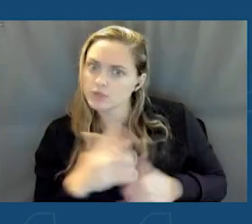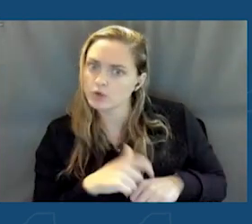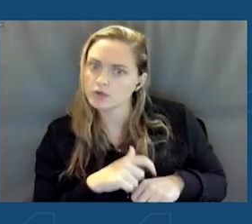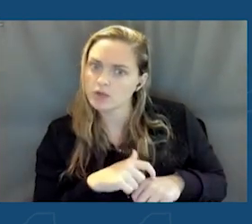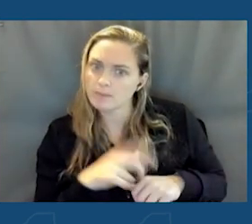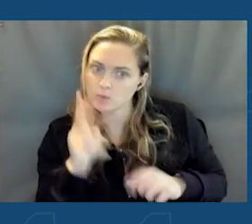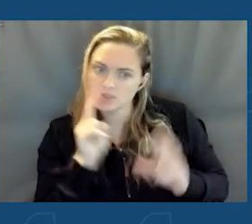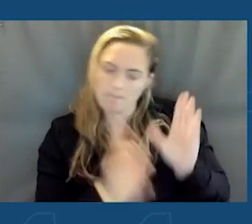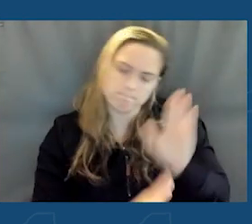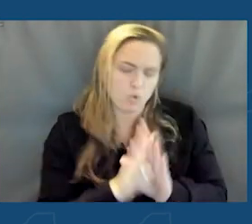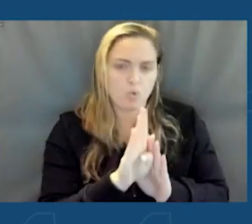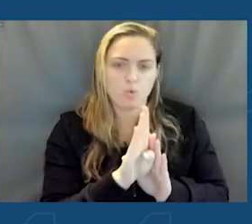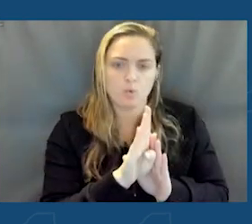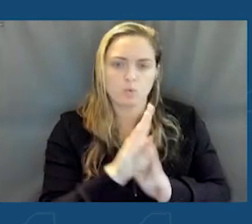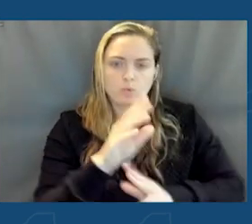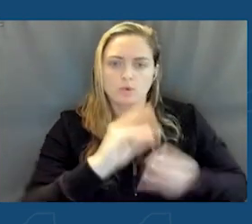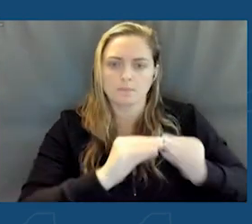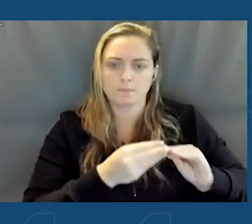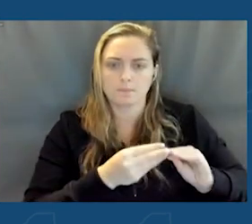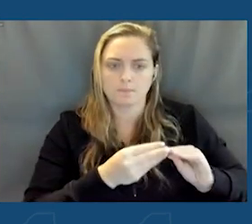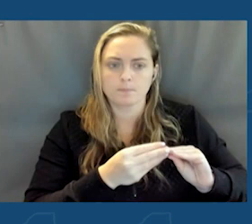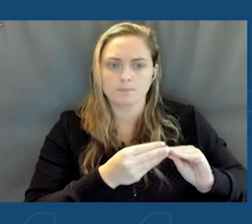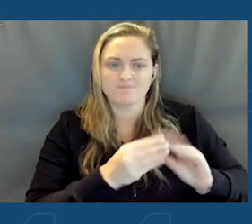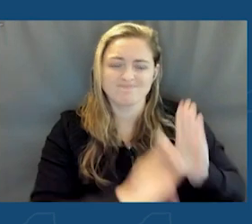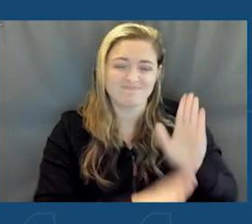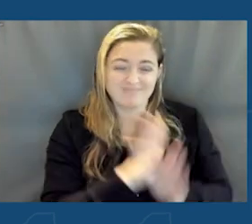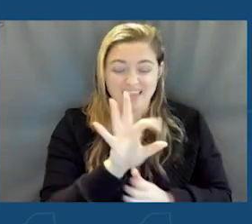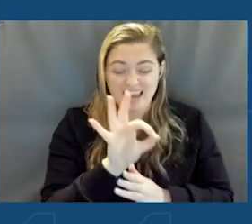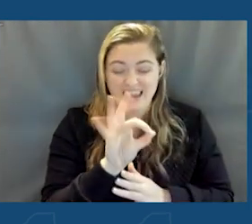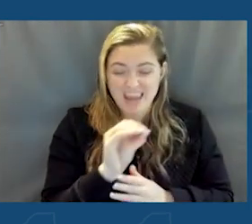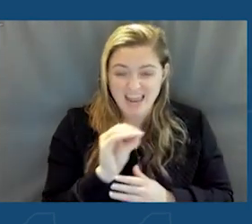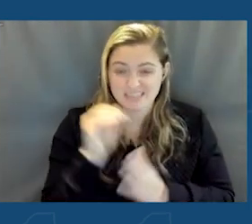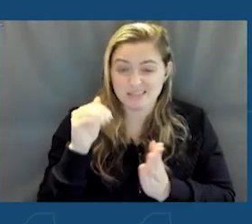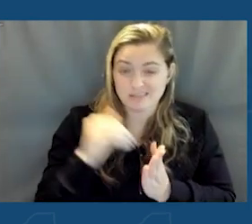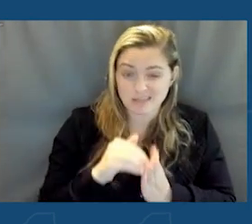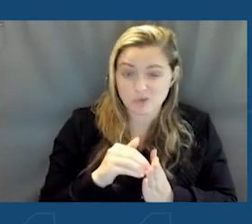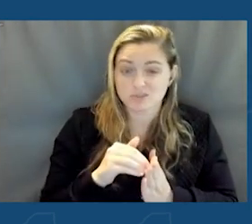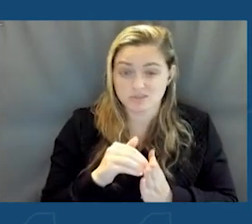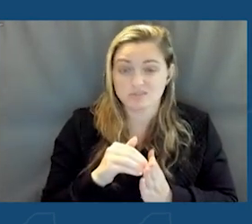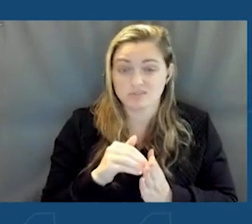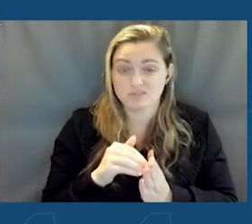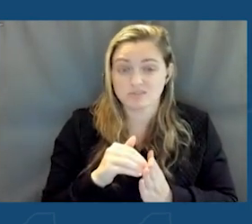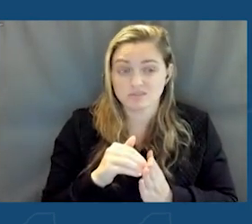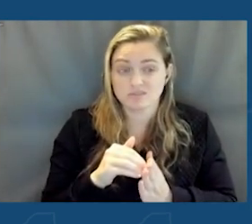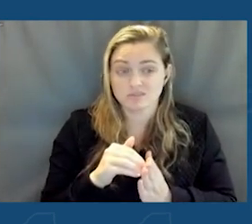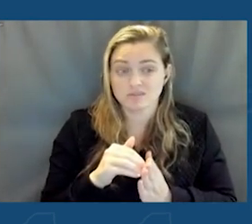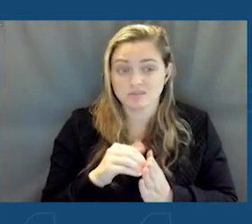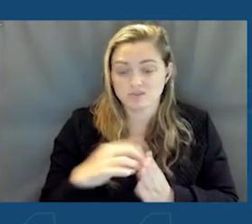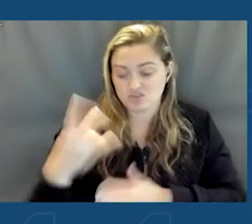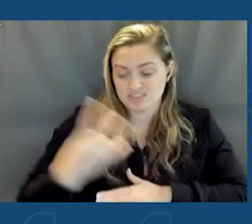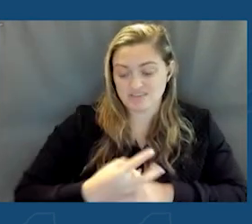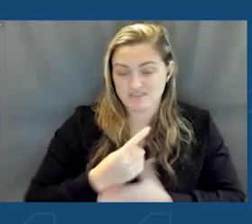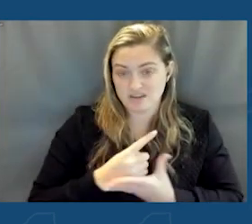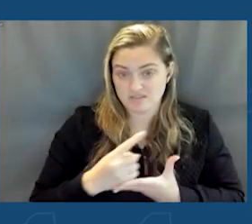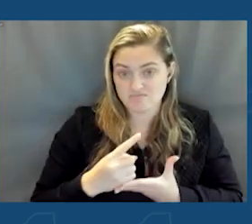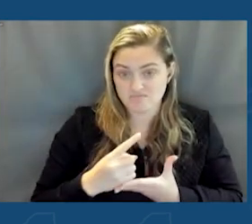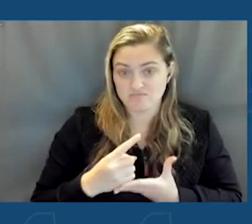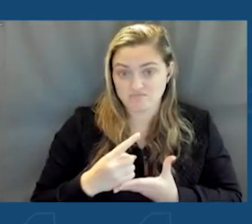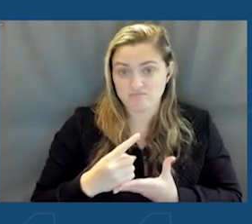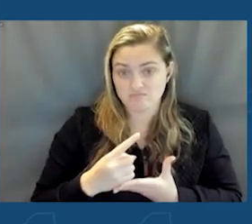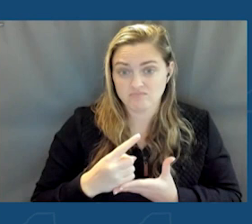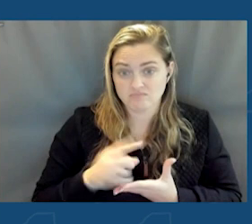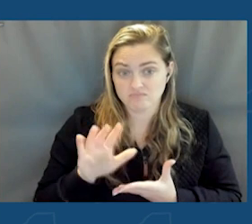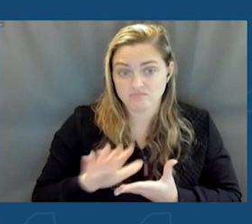in those numbers. Our peak was 90,000 cases, 90,000 over a 7-day average. We're at about 3,400 right now, so